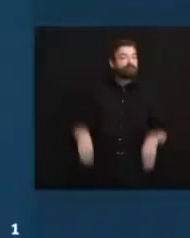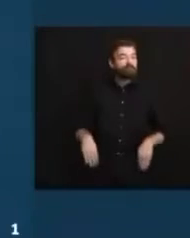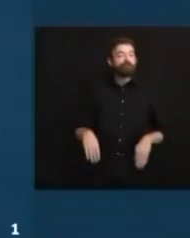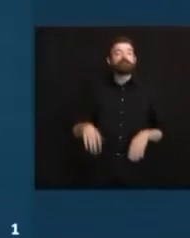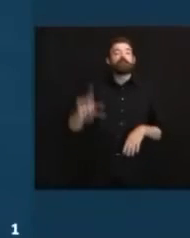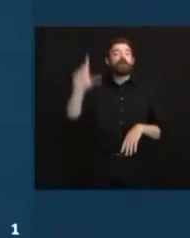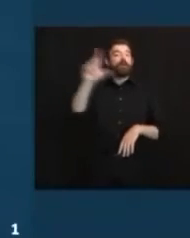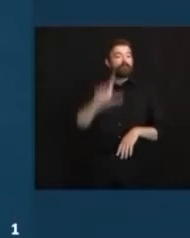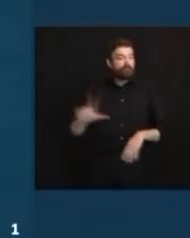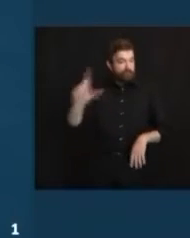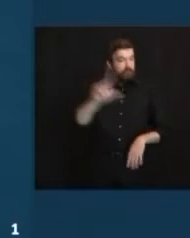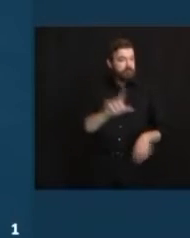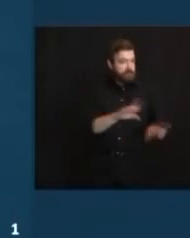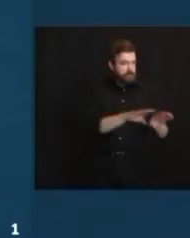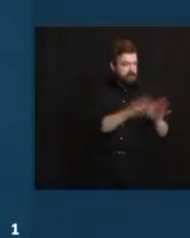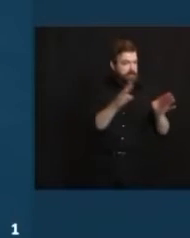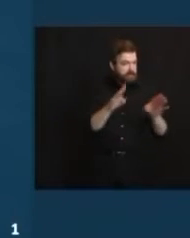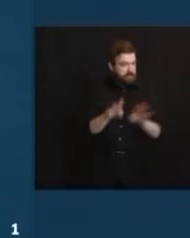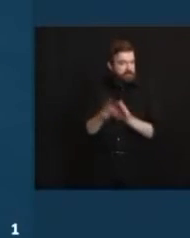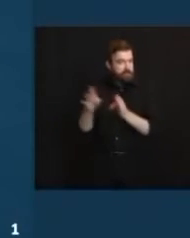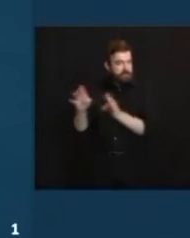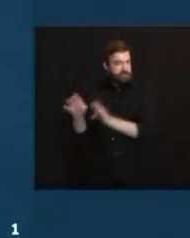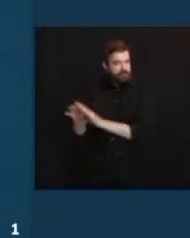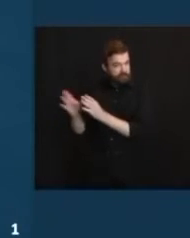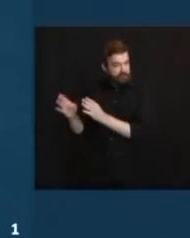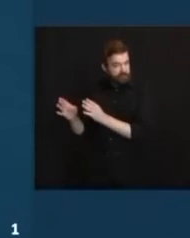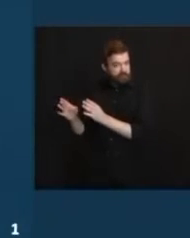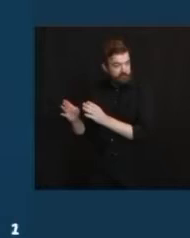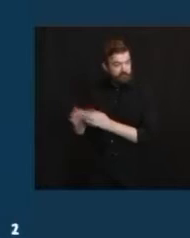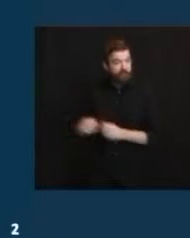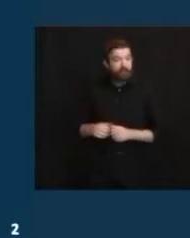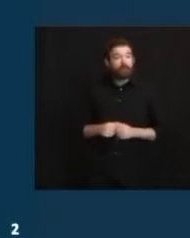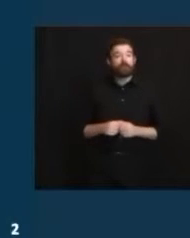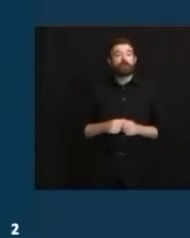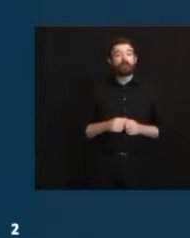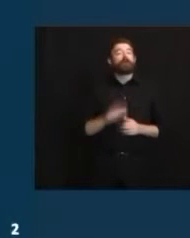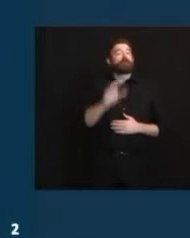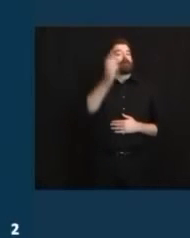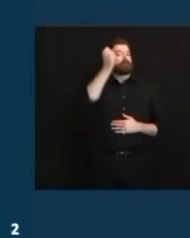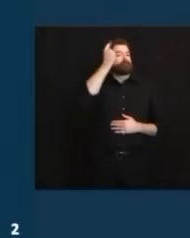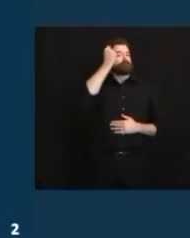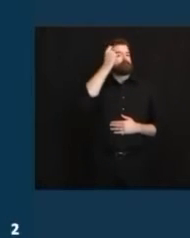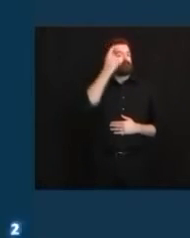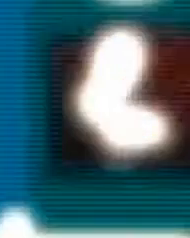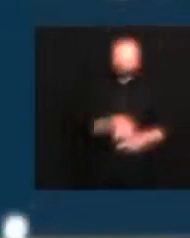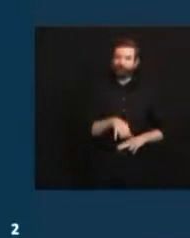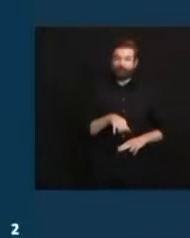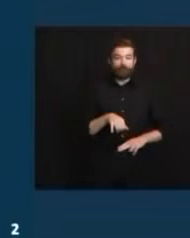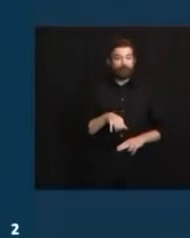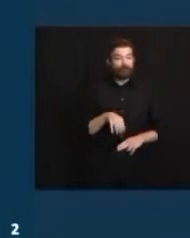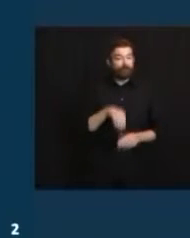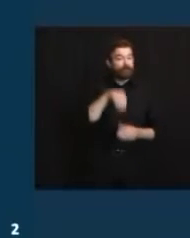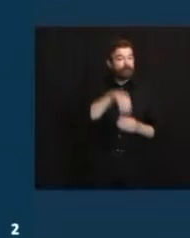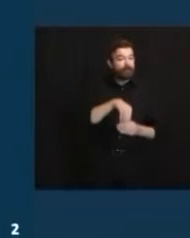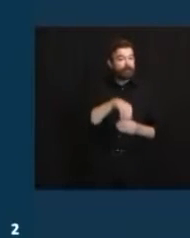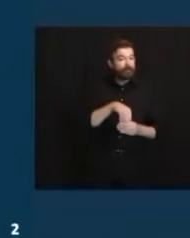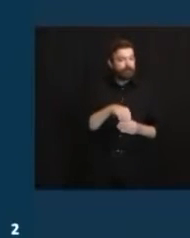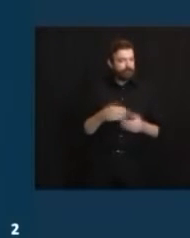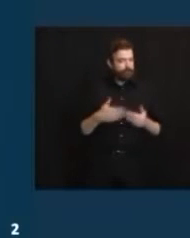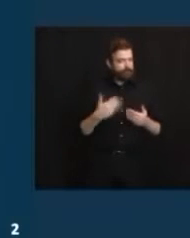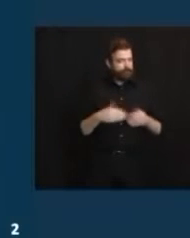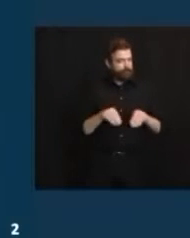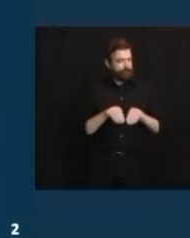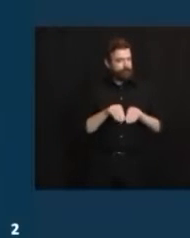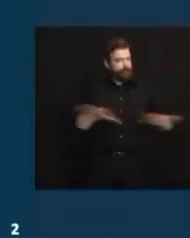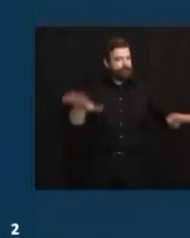inside. Today, we must hit pause on the resumption of indoor dining. We have seen spikes in